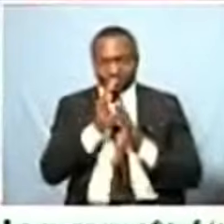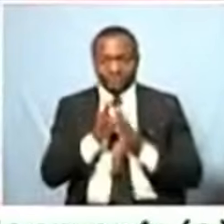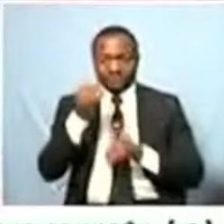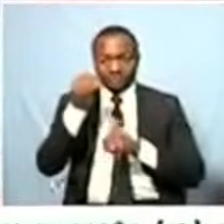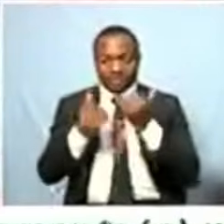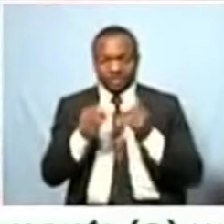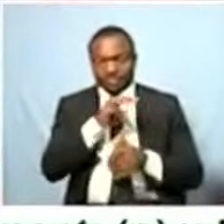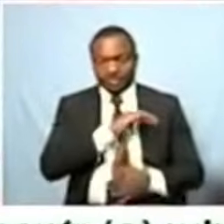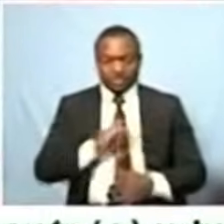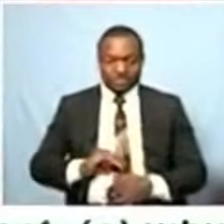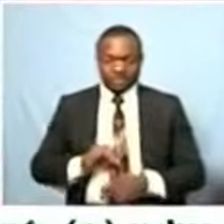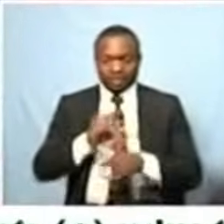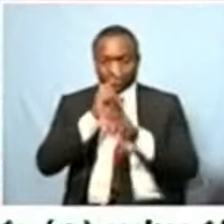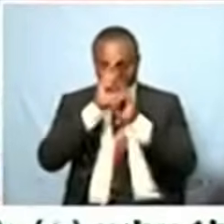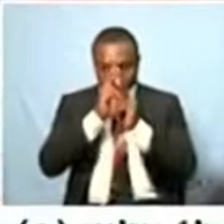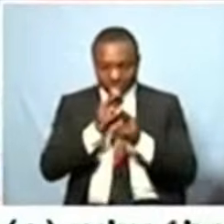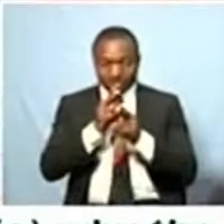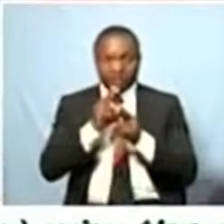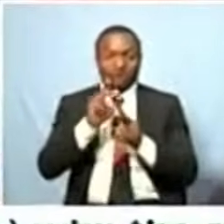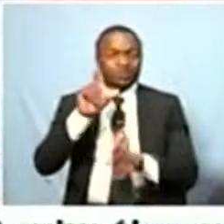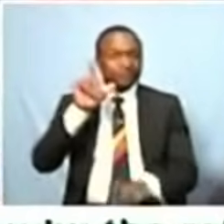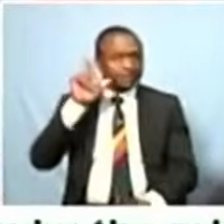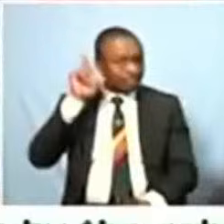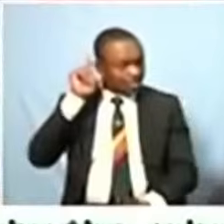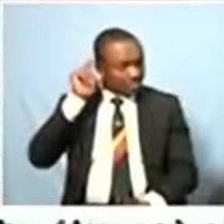last member, the Honorable Member for Lundazi.